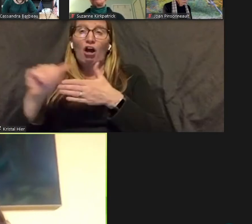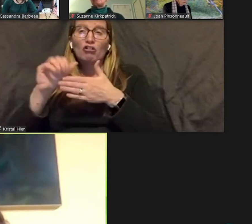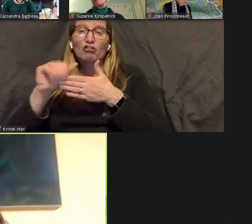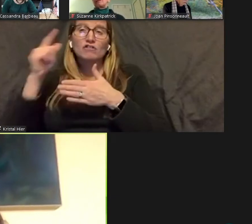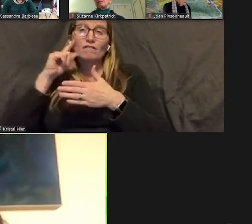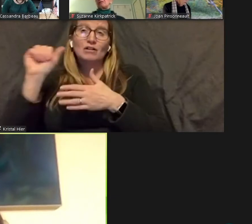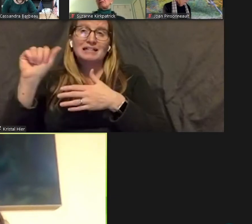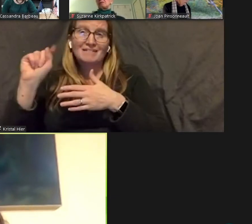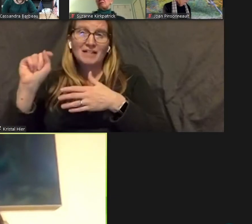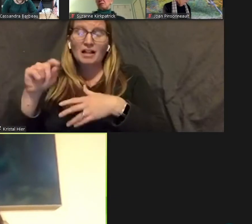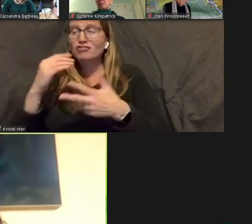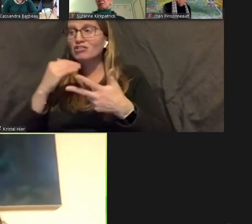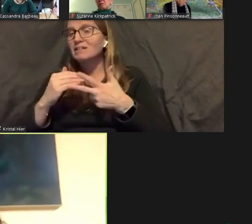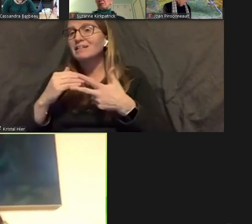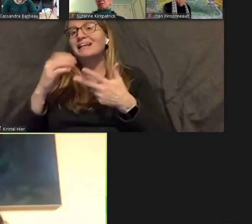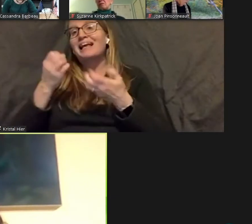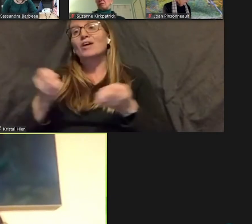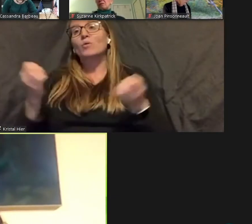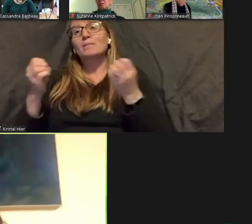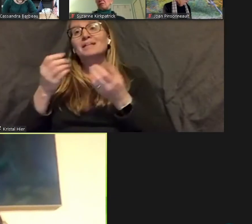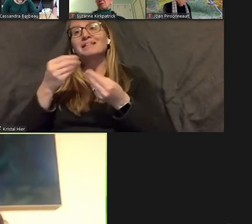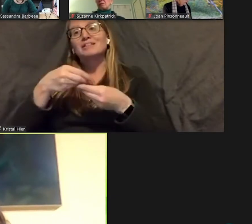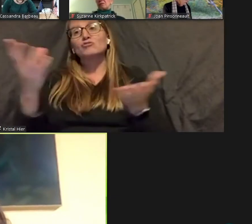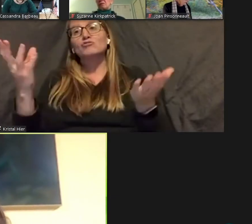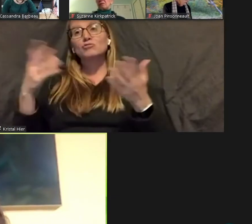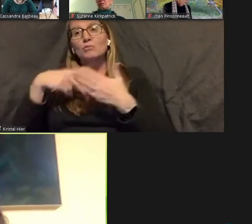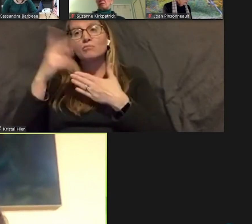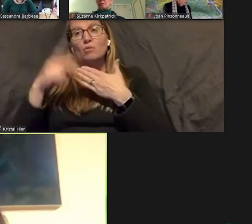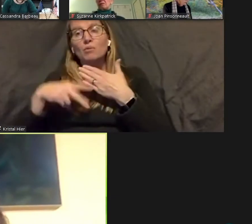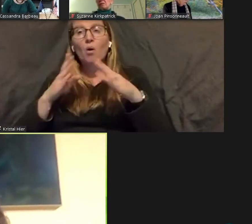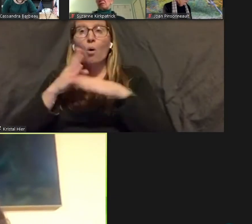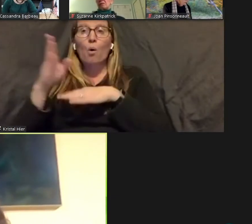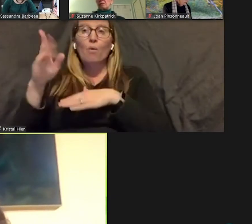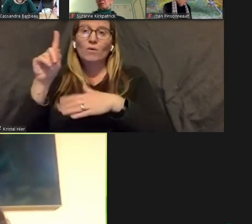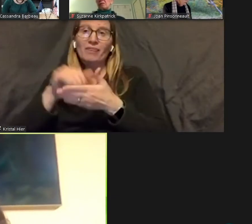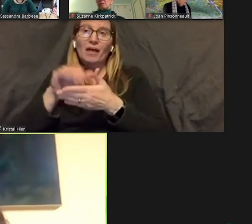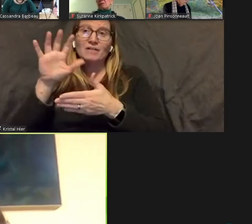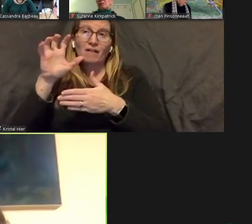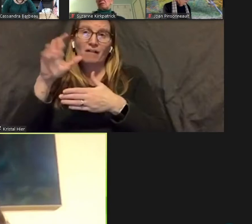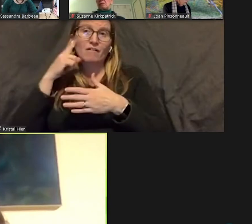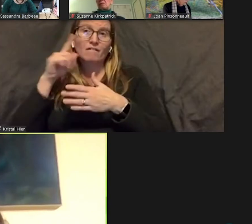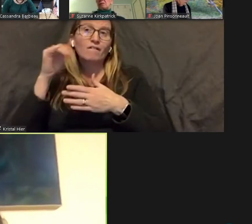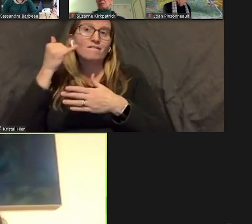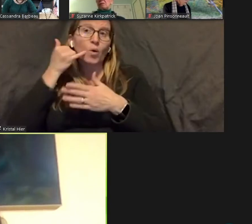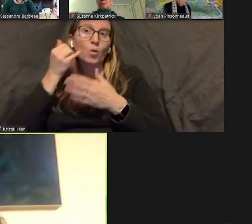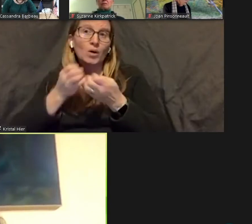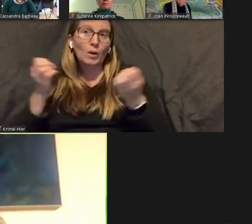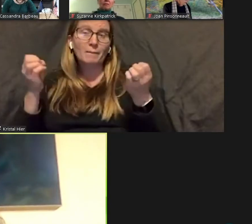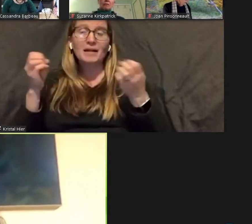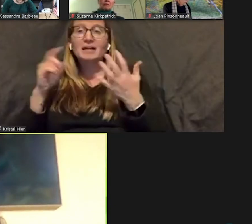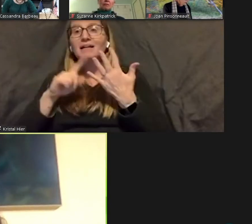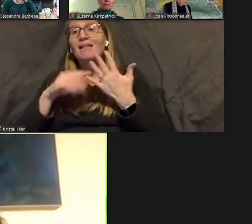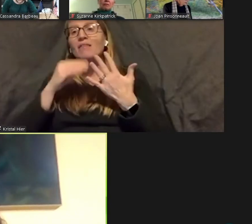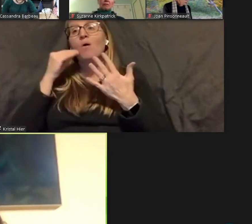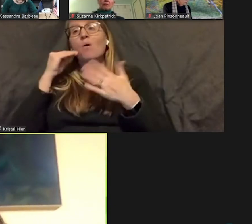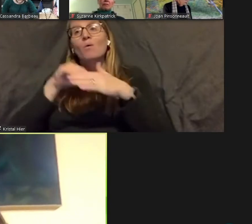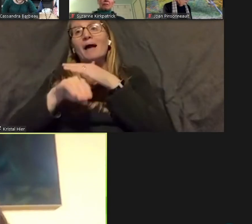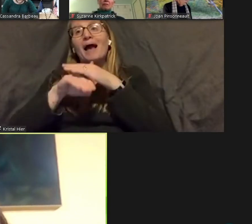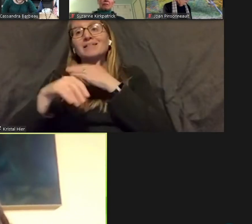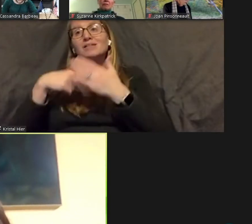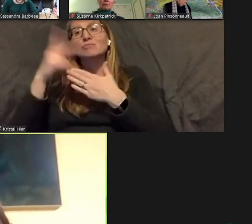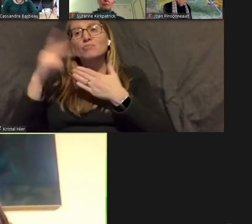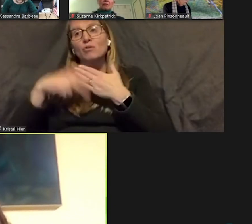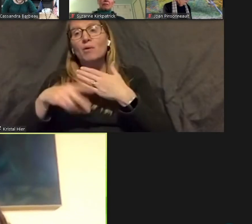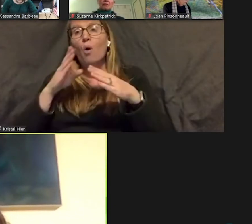The equipment distribution program spent over 1,500 on adaptive telephone equipment, and the Home Access program spent